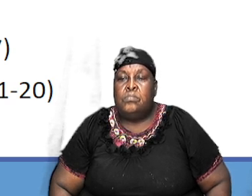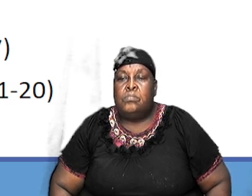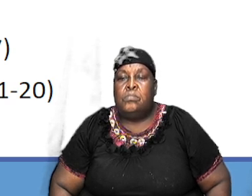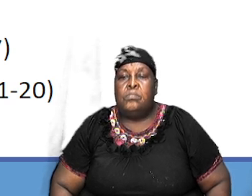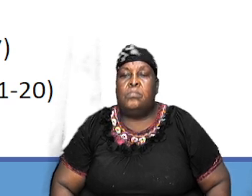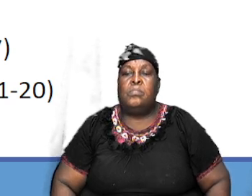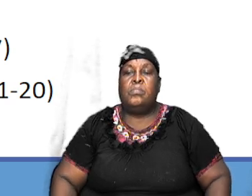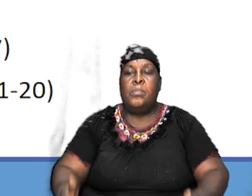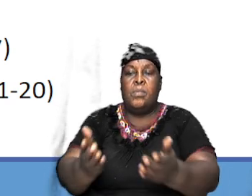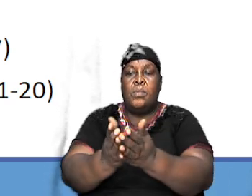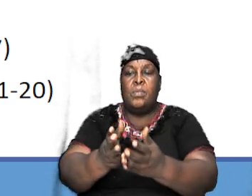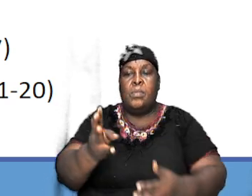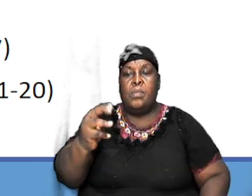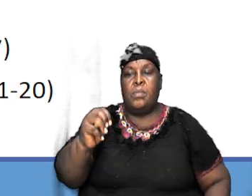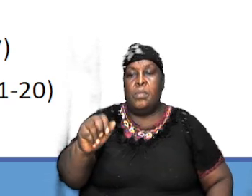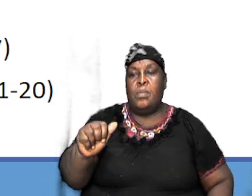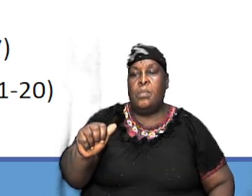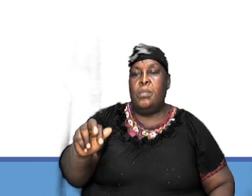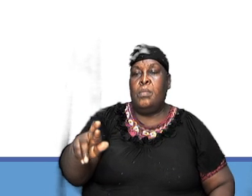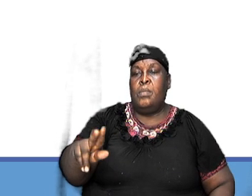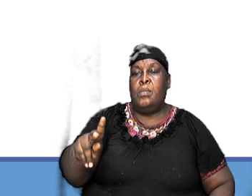Now,